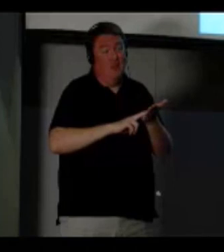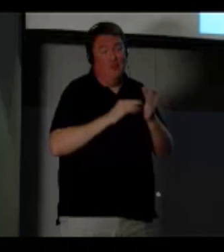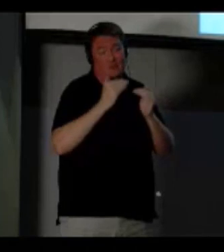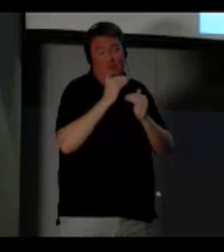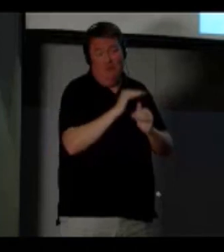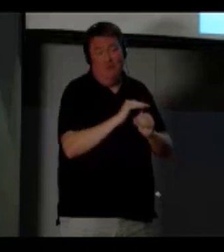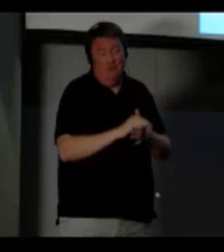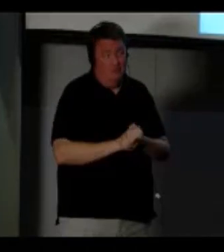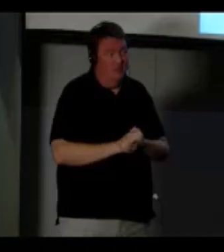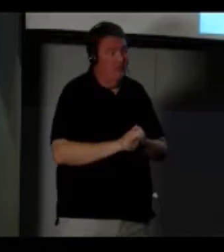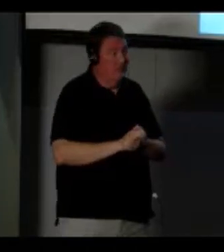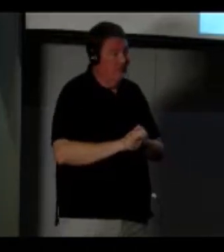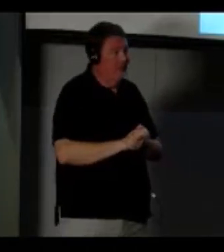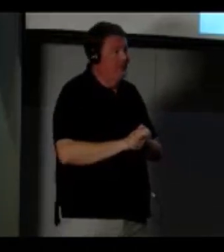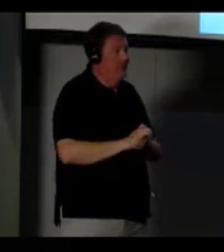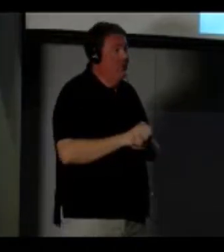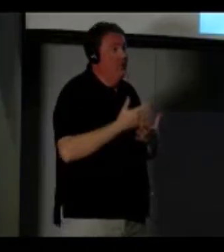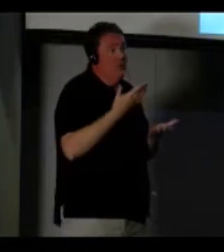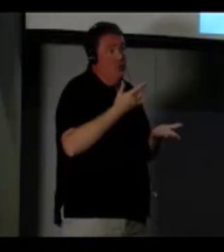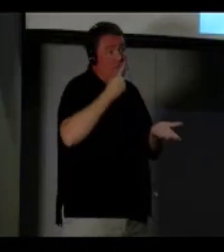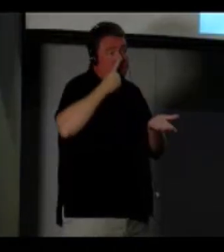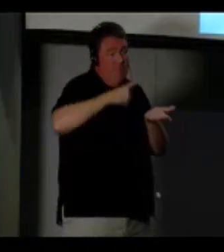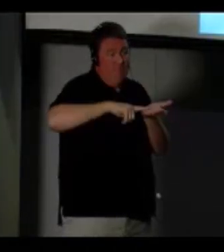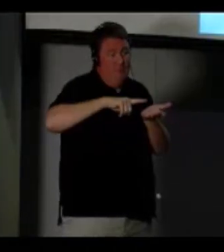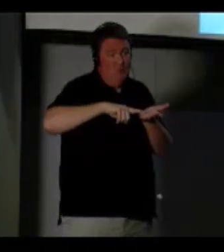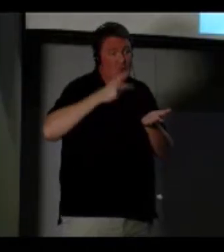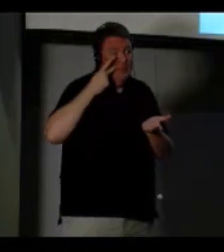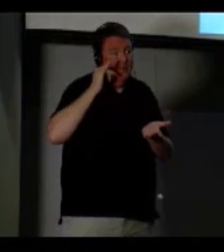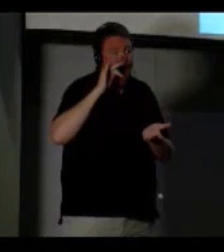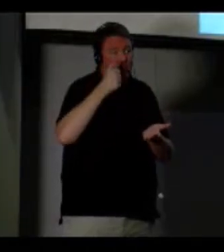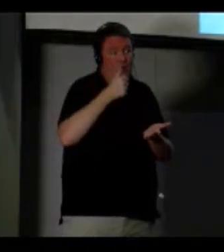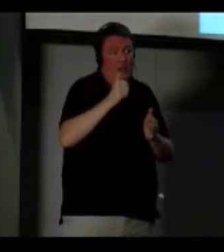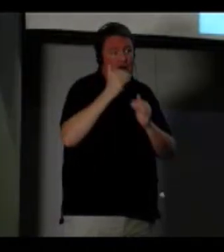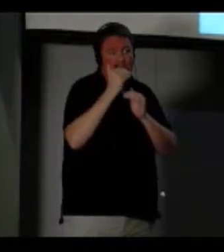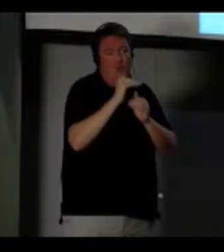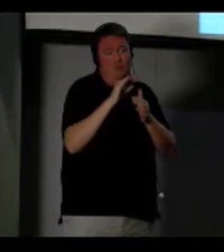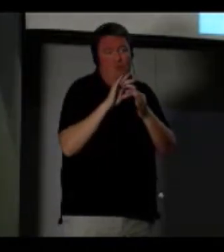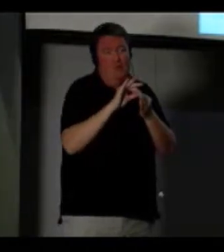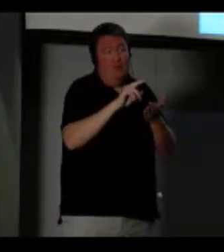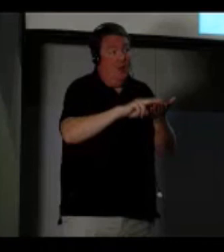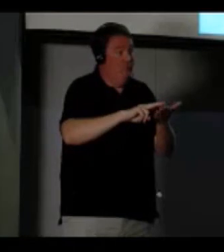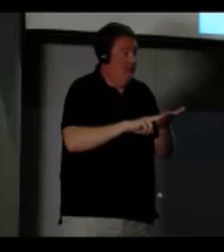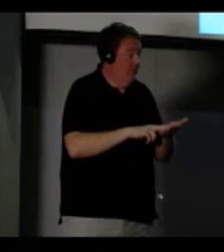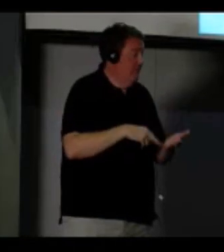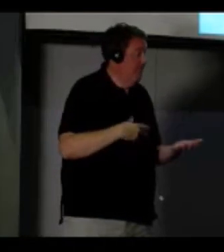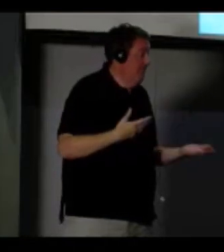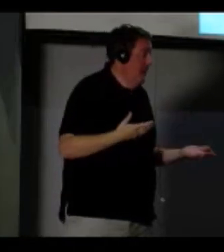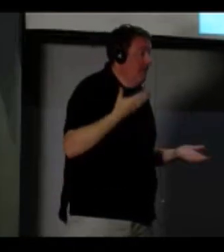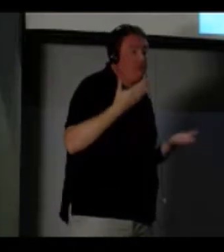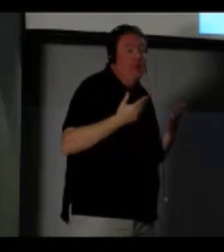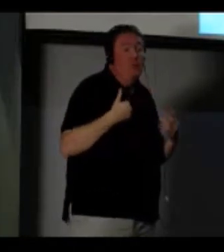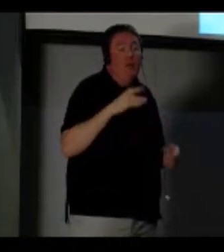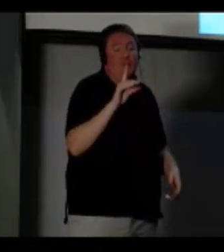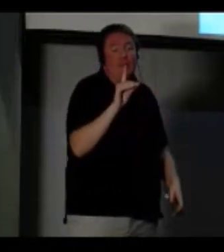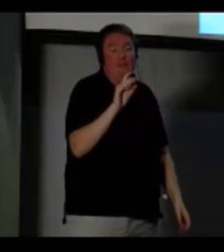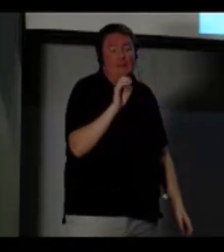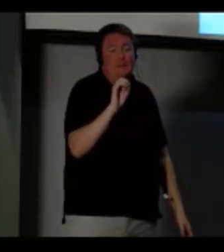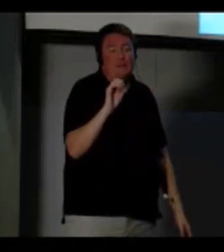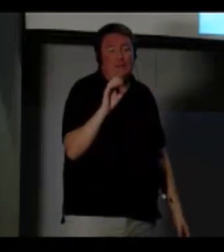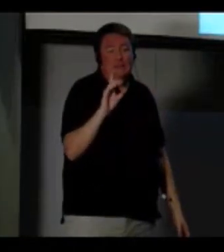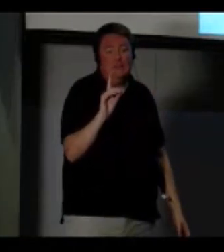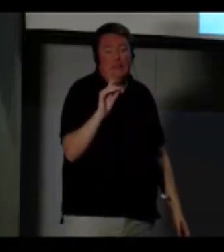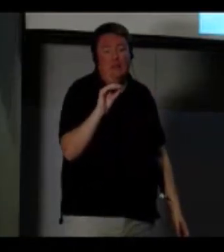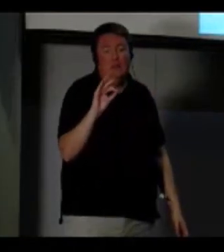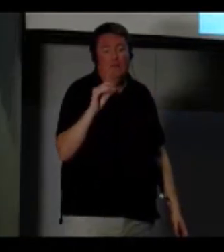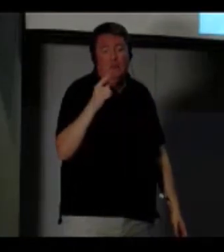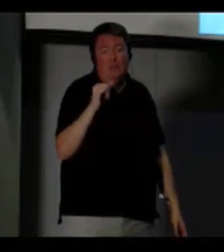where someone might need to look to see whether you have any restrictions. For example, you may have deeds of gift where the donor